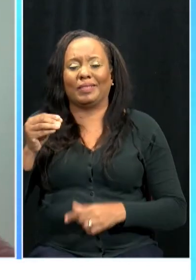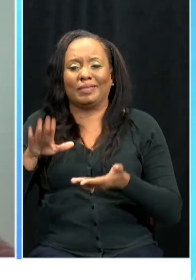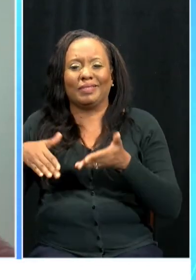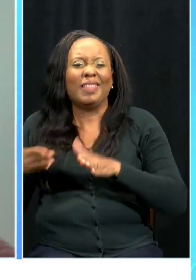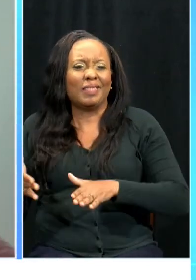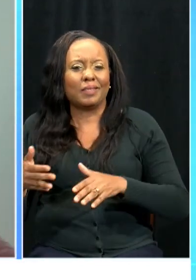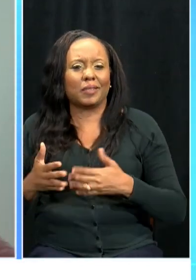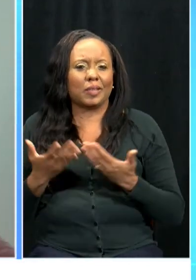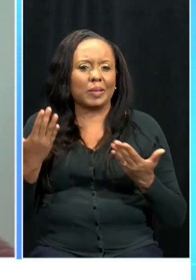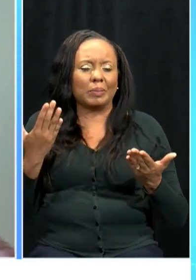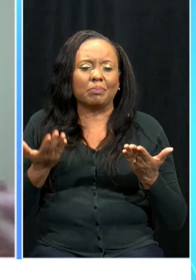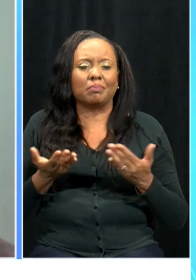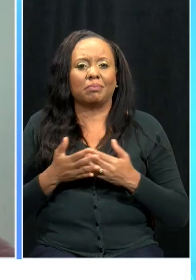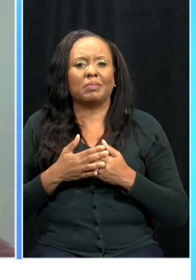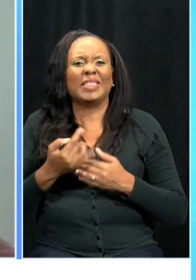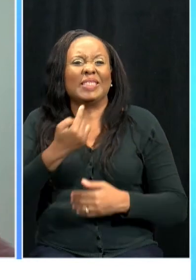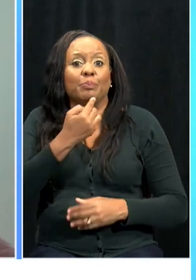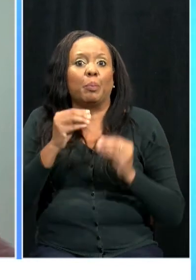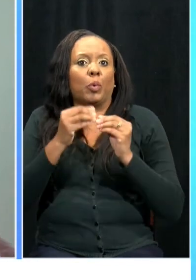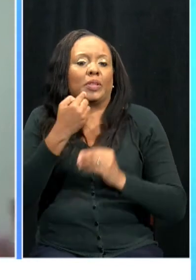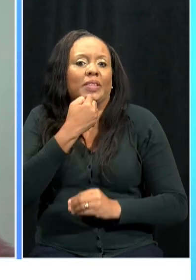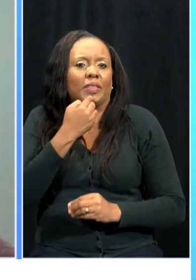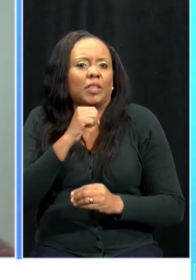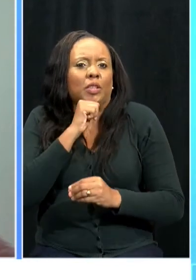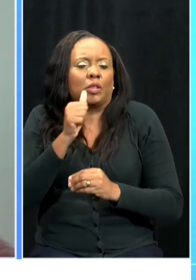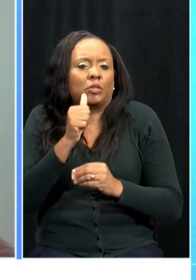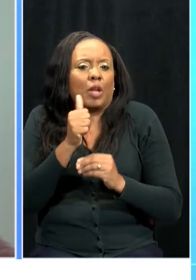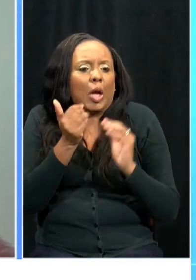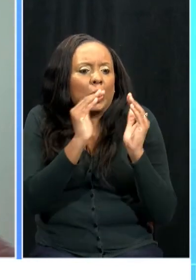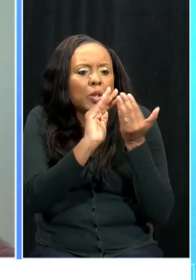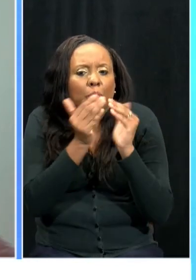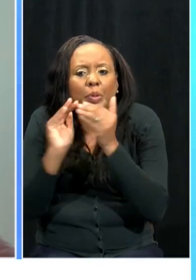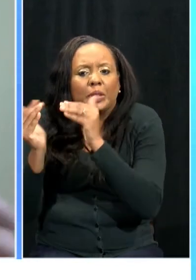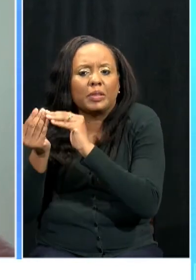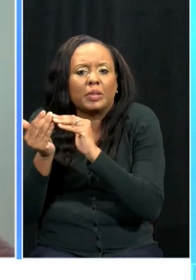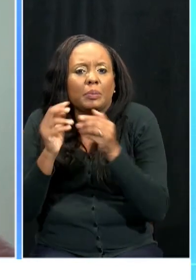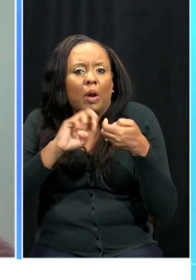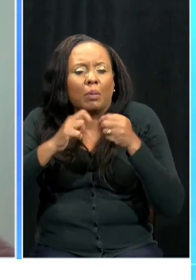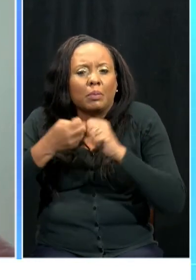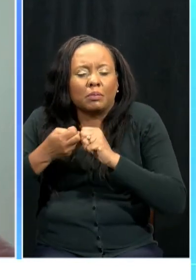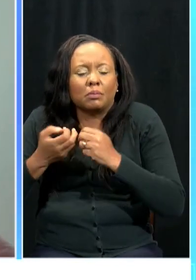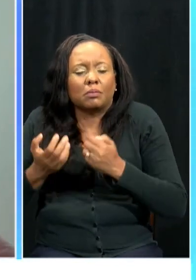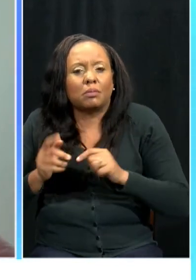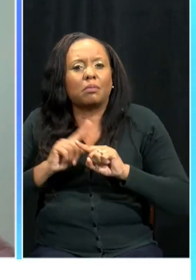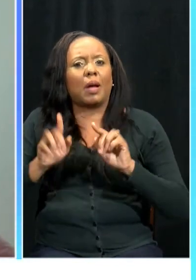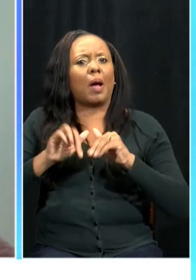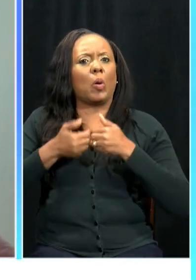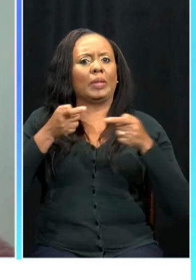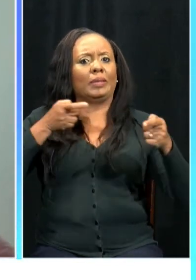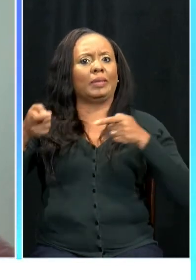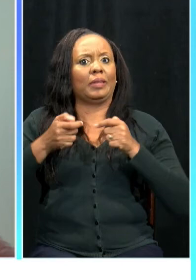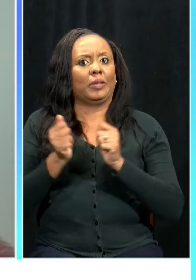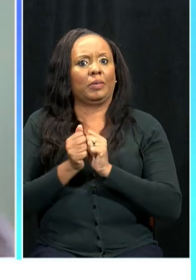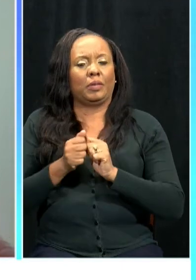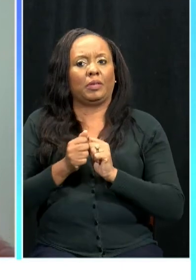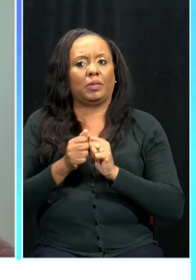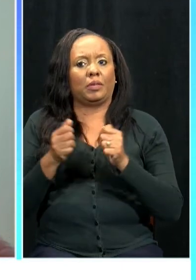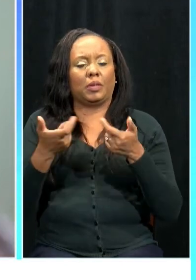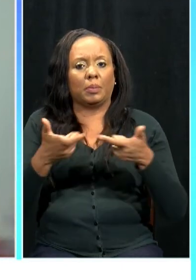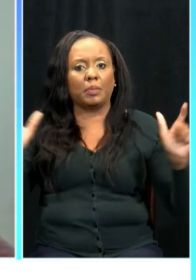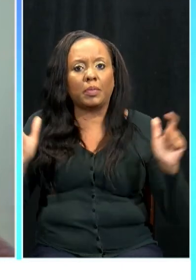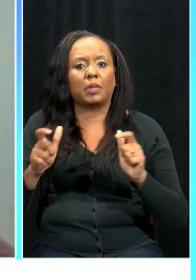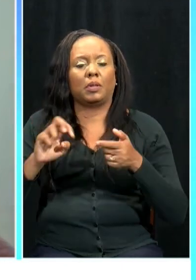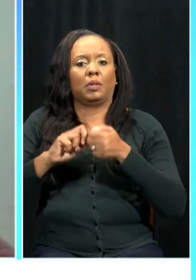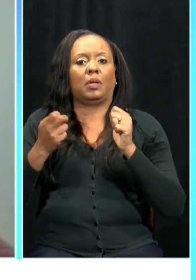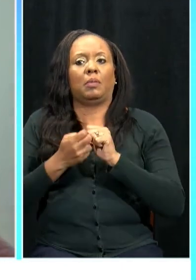whole, and what is the plan, what is the mission for dealing with those crises and taking the country